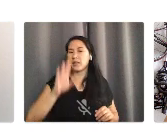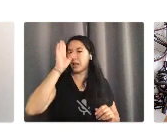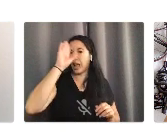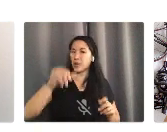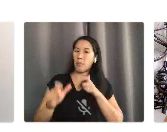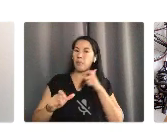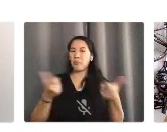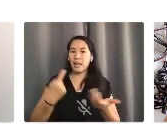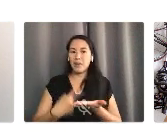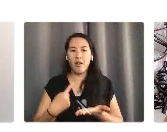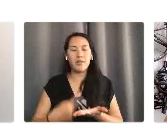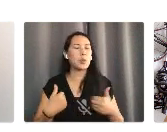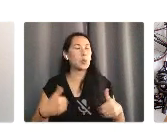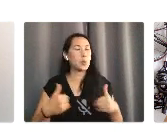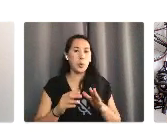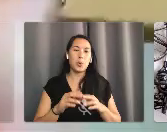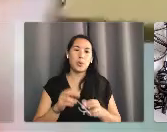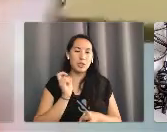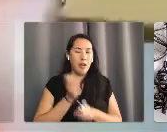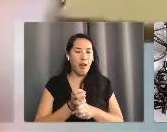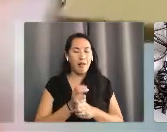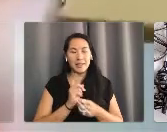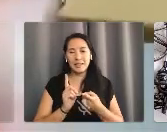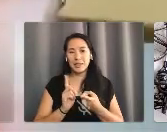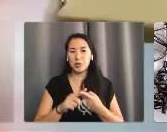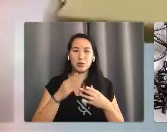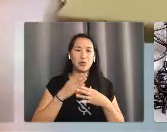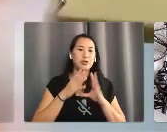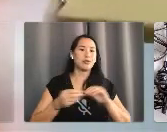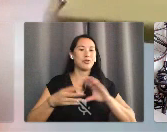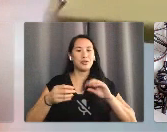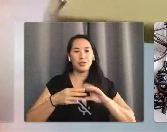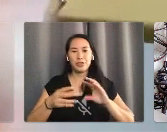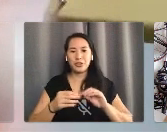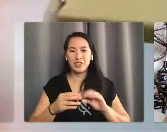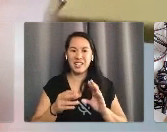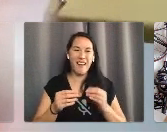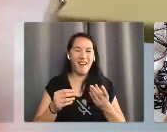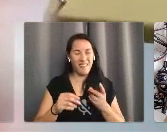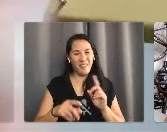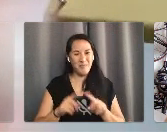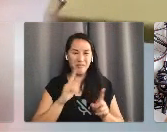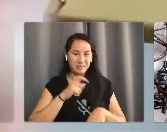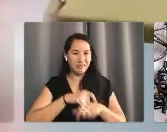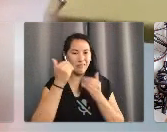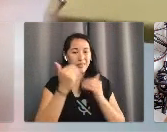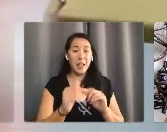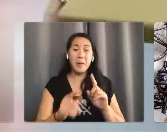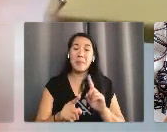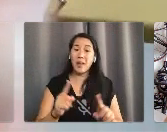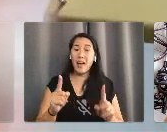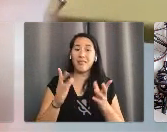talk about and share so much in a short amount of time. So I'd love to continue the conversation. And with that being said, again, thank you to the